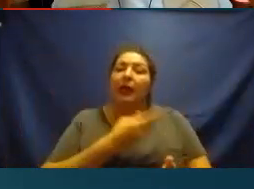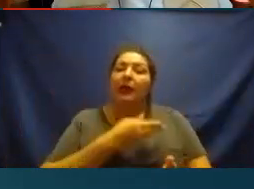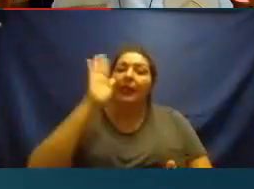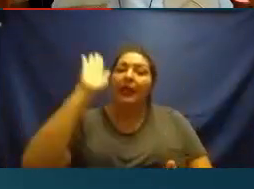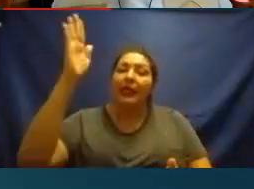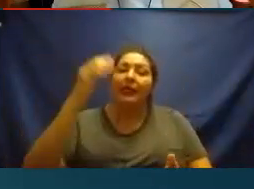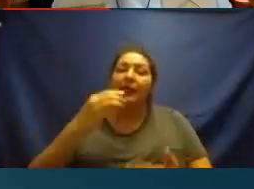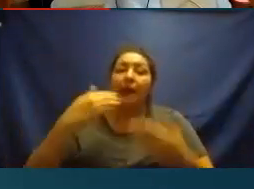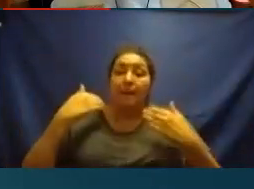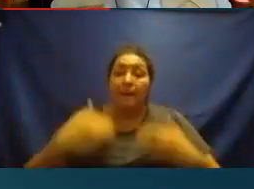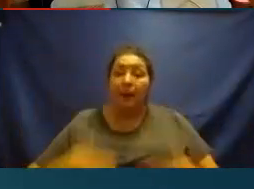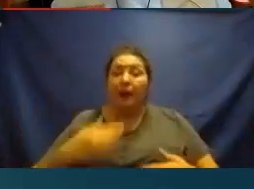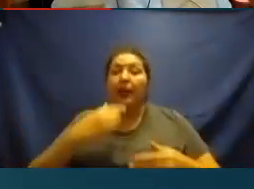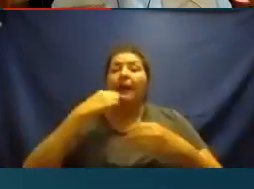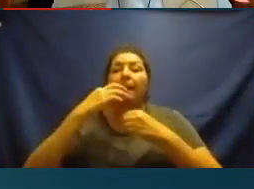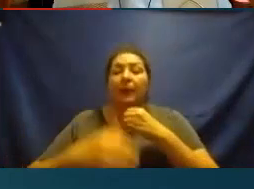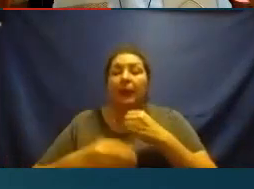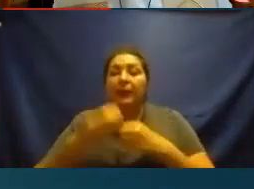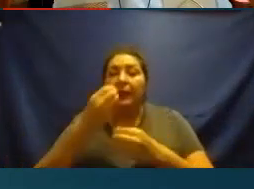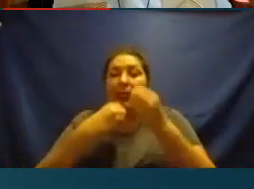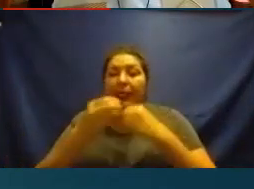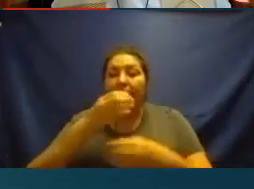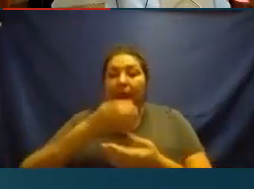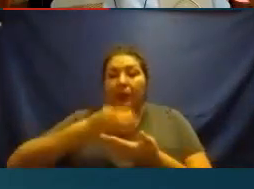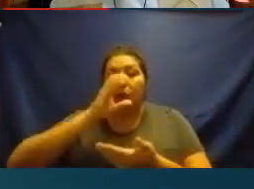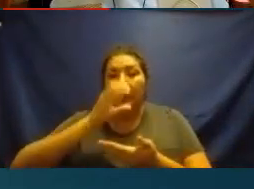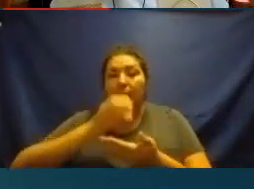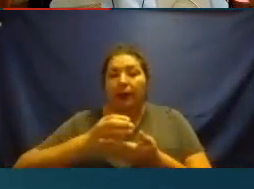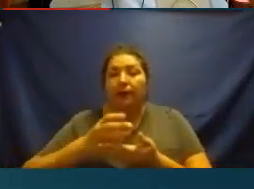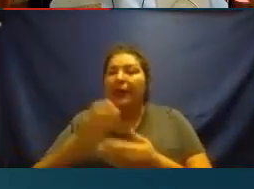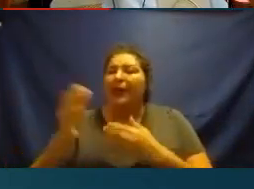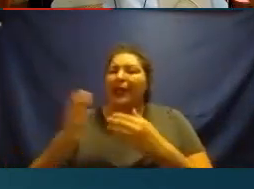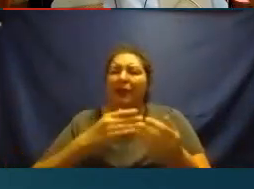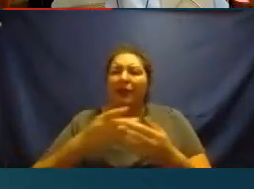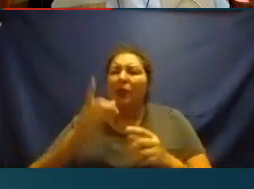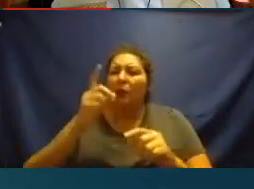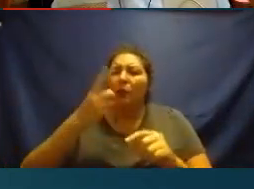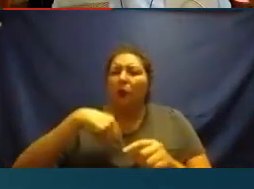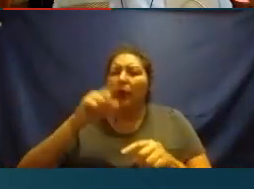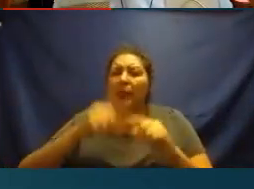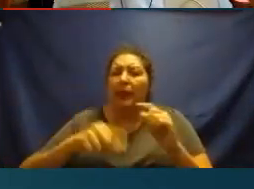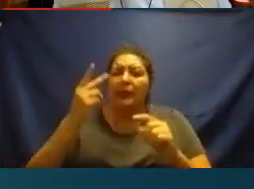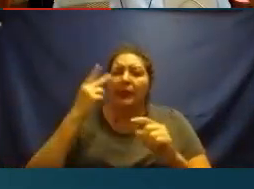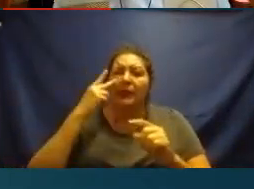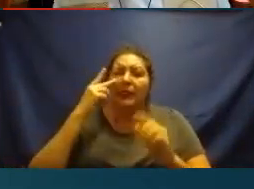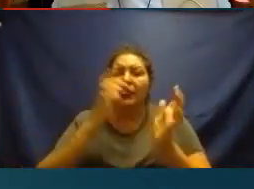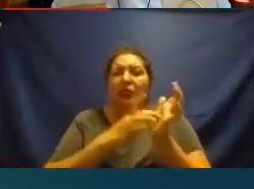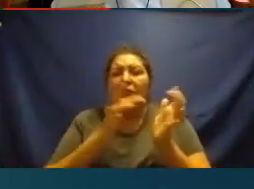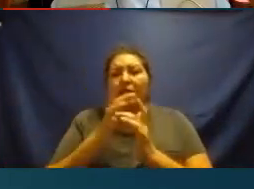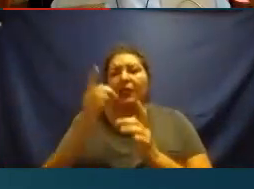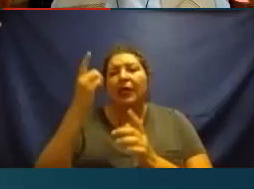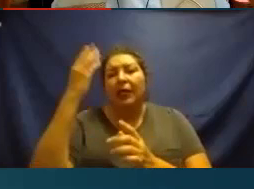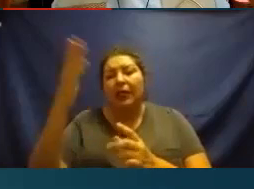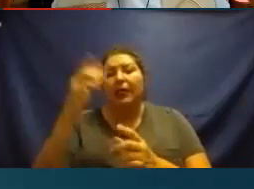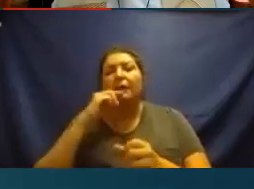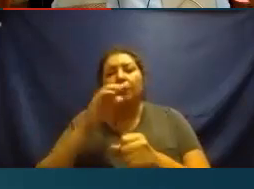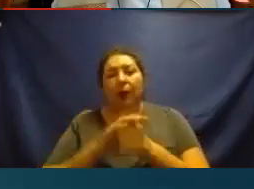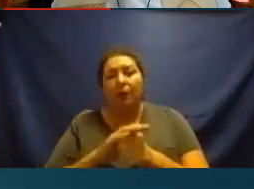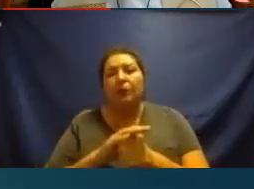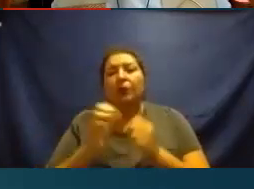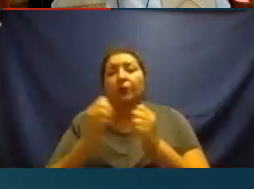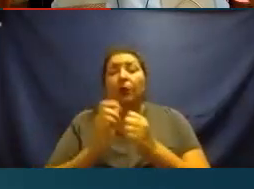for us to eat and drink. Even though we cannot see Jesus, he has promised to be with us. He